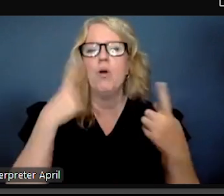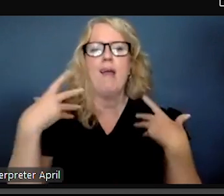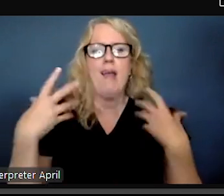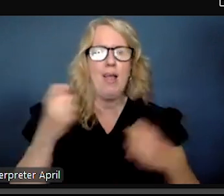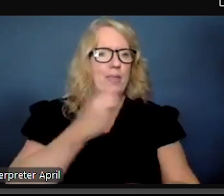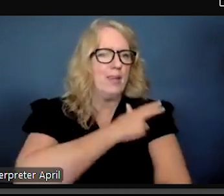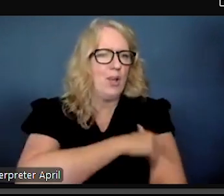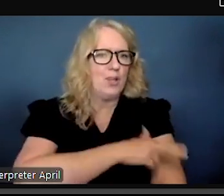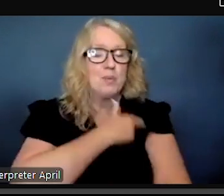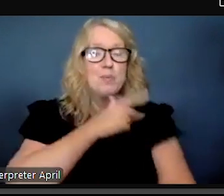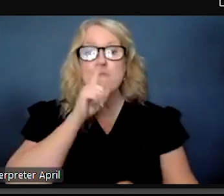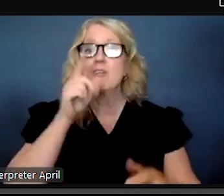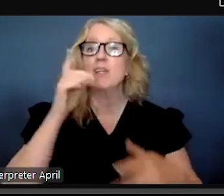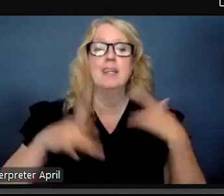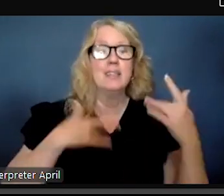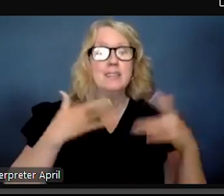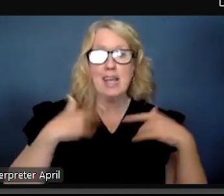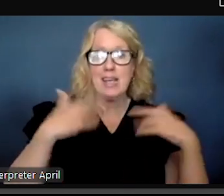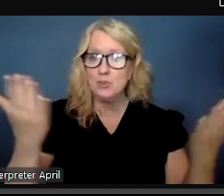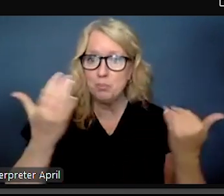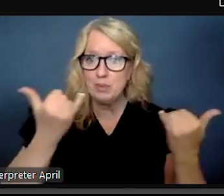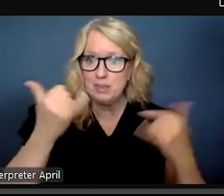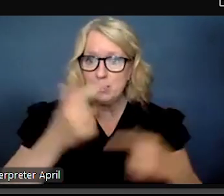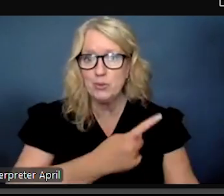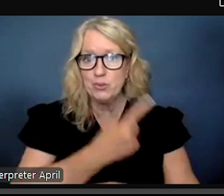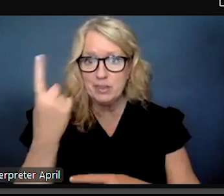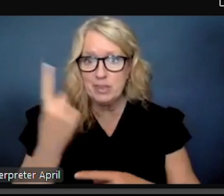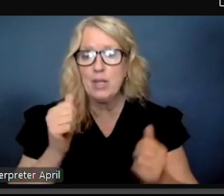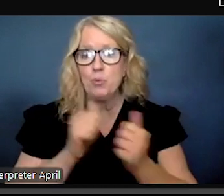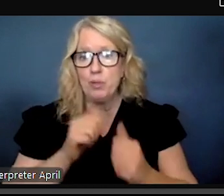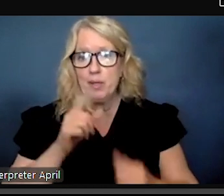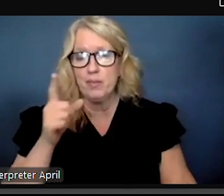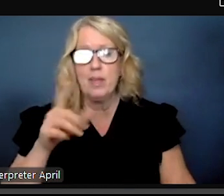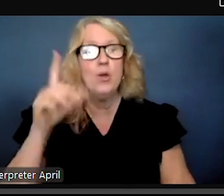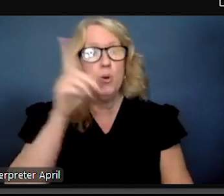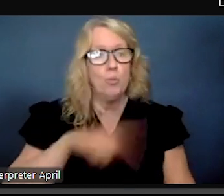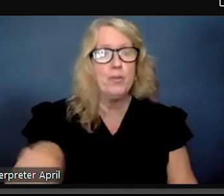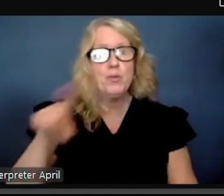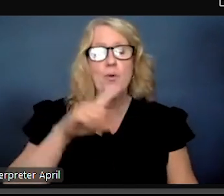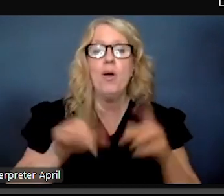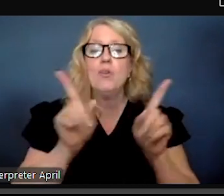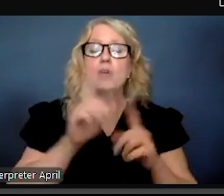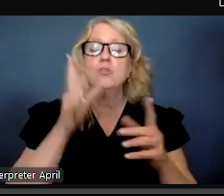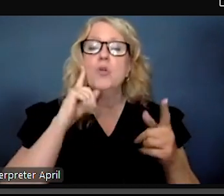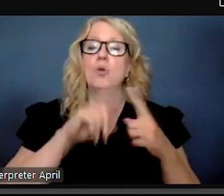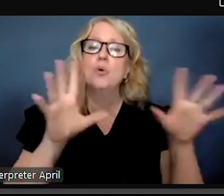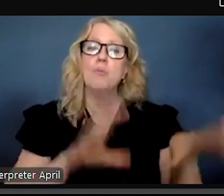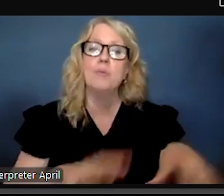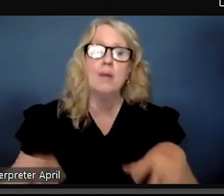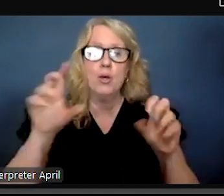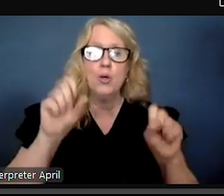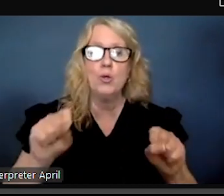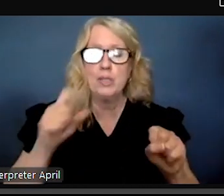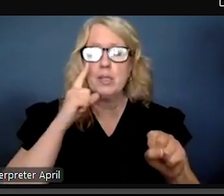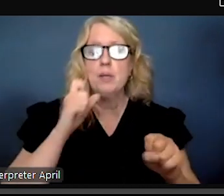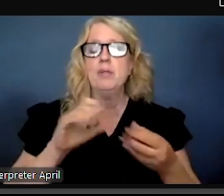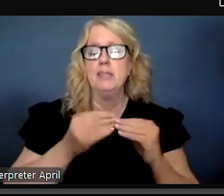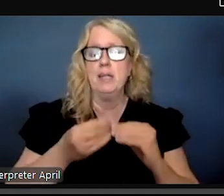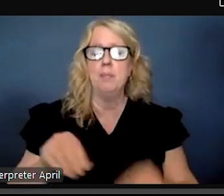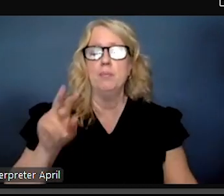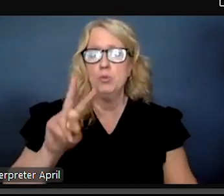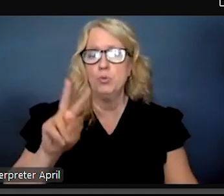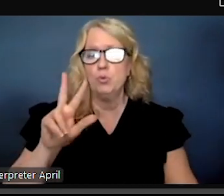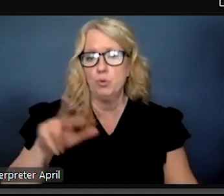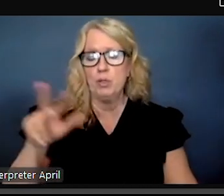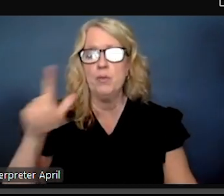Hospitals. I'm really excited to be here today with you all and also to be hosting episode number 223